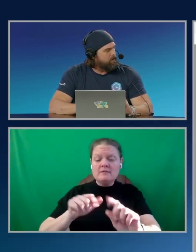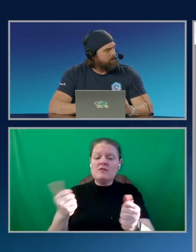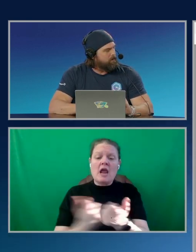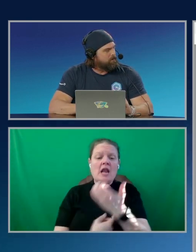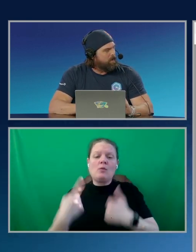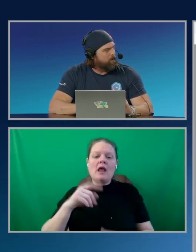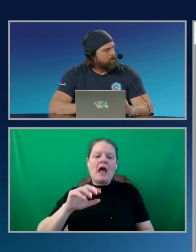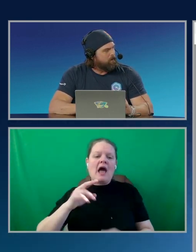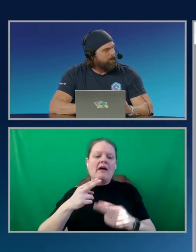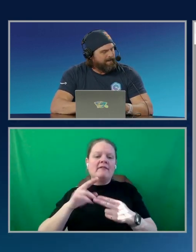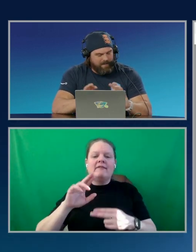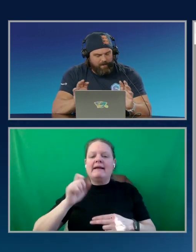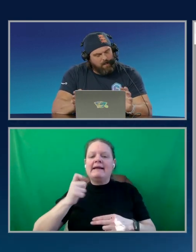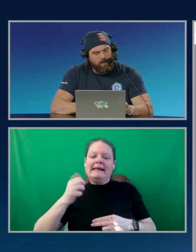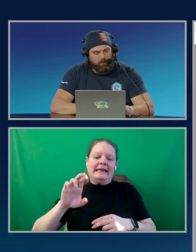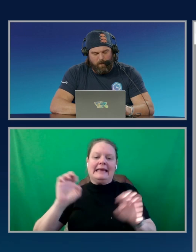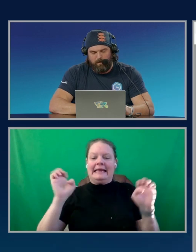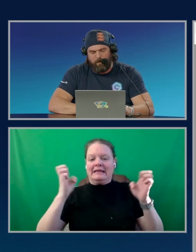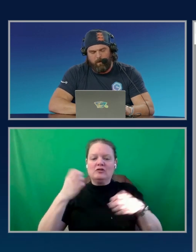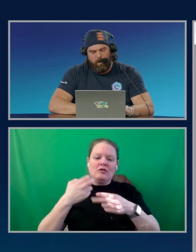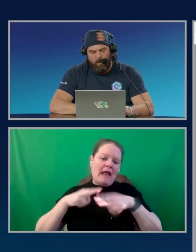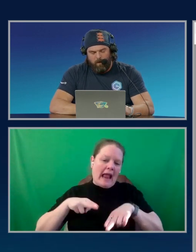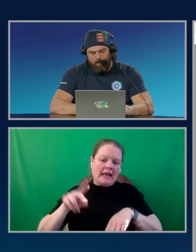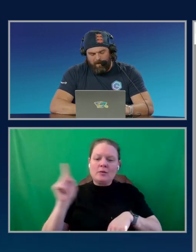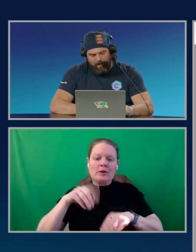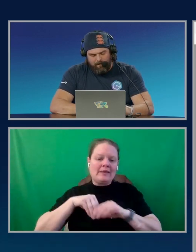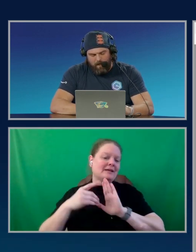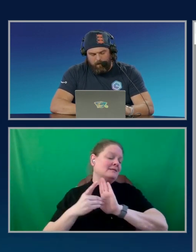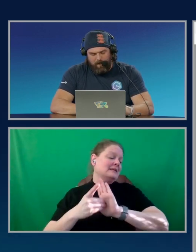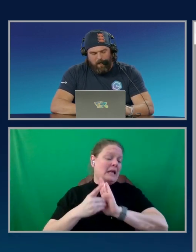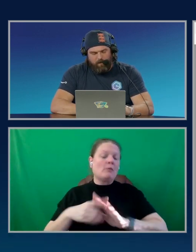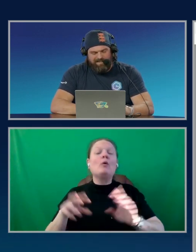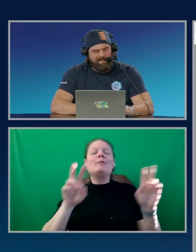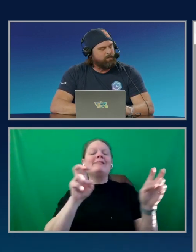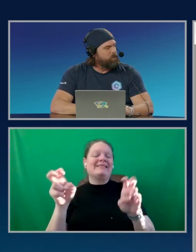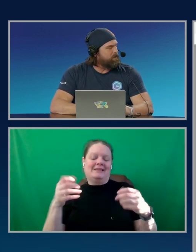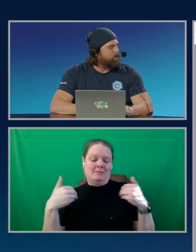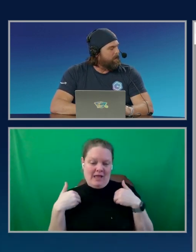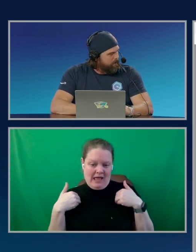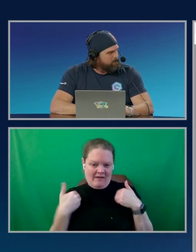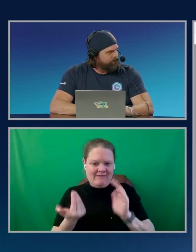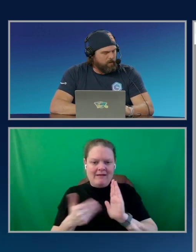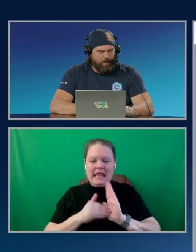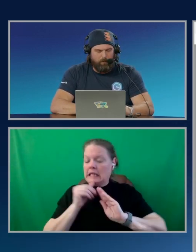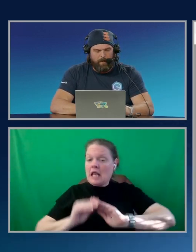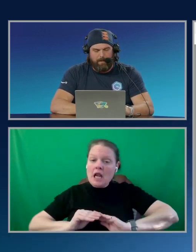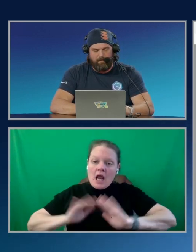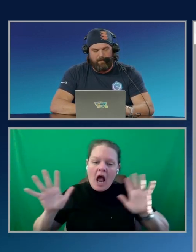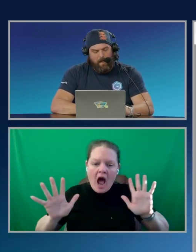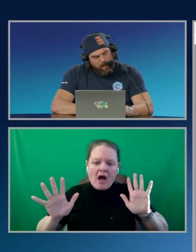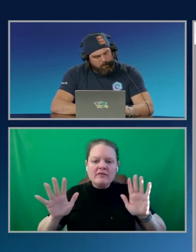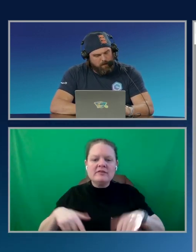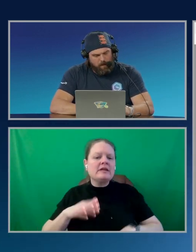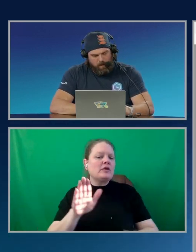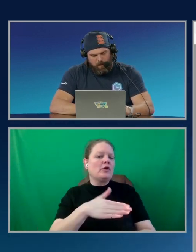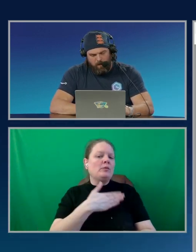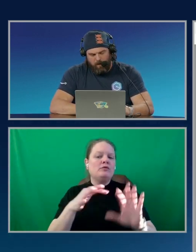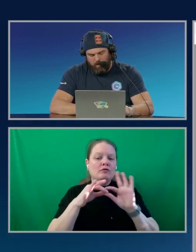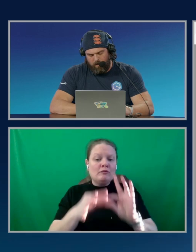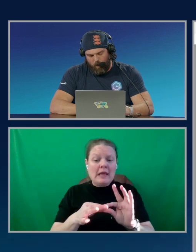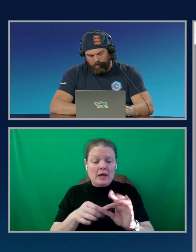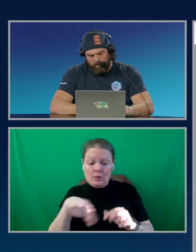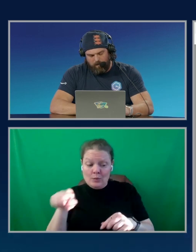in this demo. So there's a theme, right? So again, it's not going to be obvious. It is music related. So if anybody can name